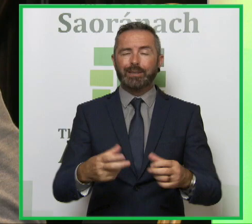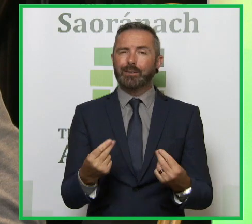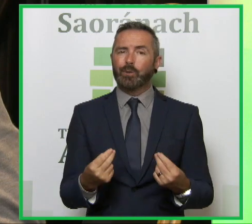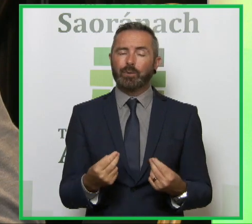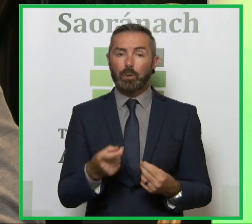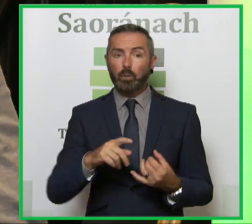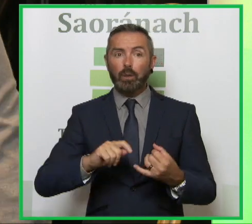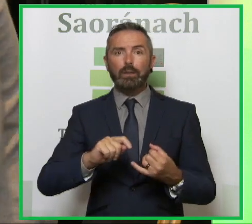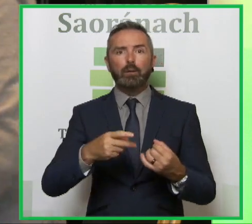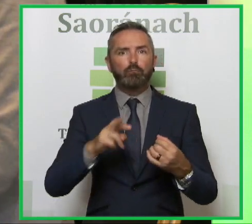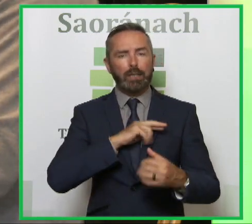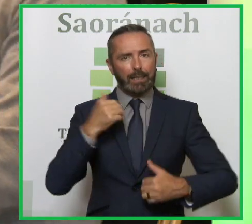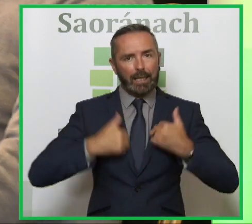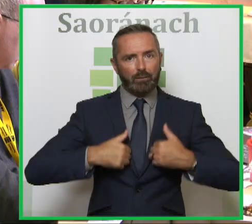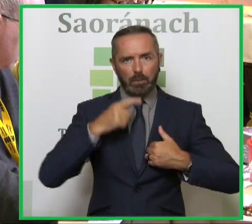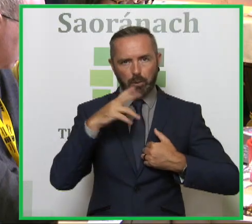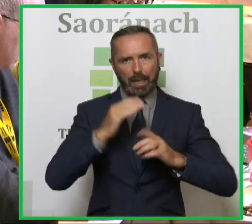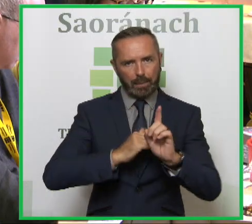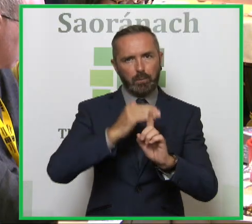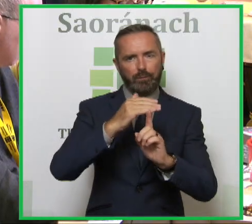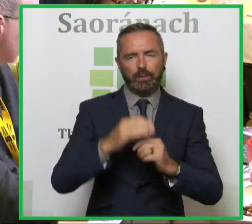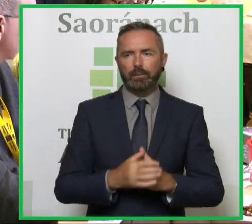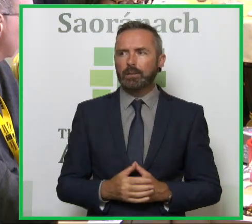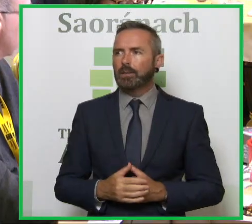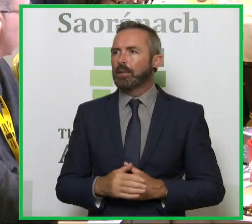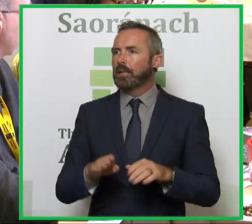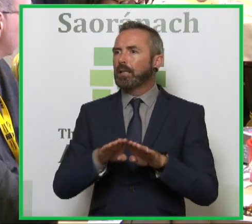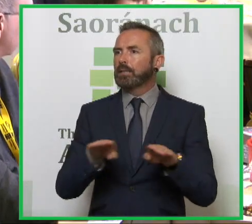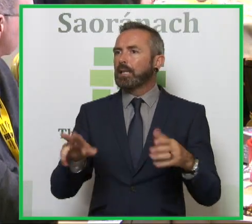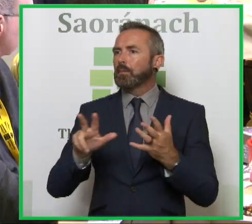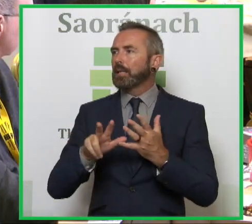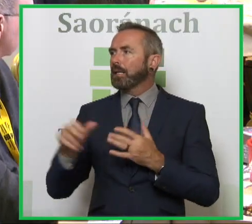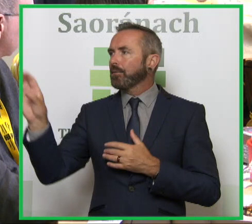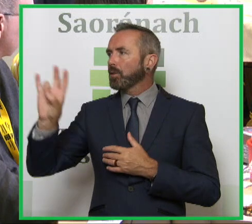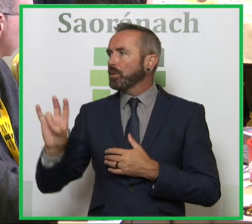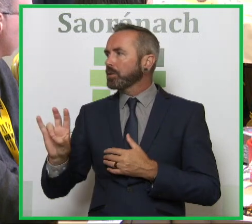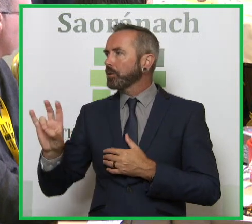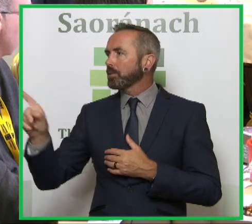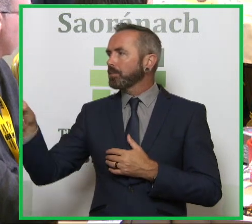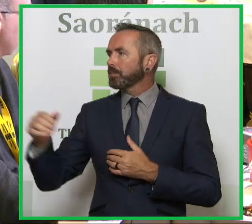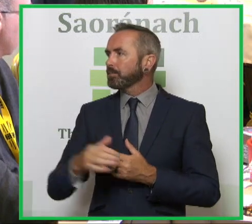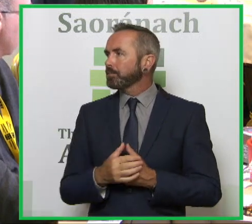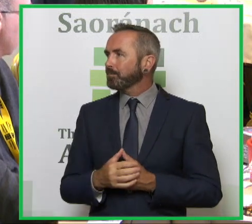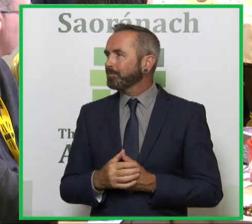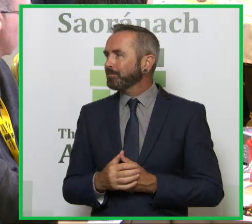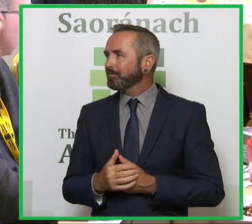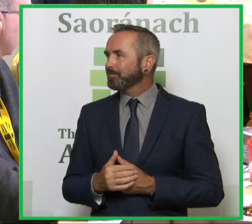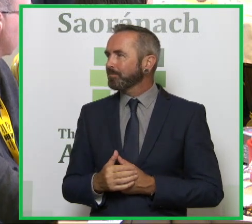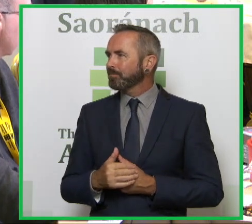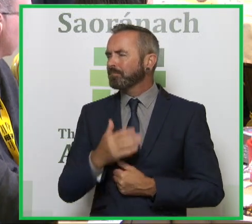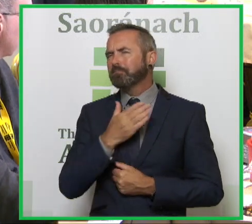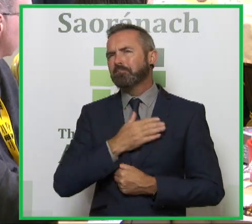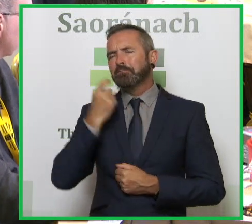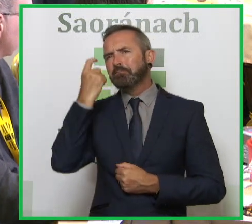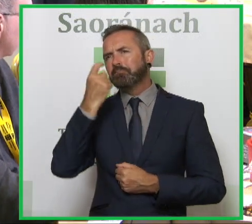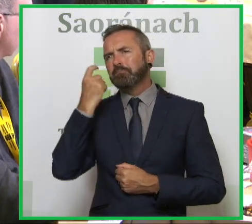uptake on that, but it could be better. And table 8 has a question there, I think. Sorry, Yeah, hello. And the left. I was just wondering,